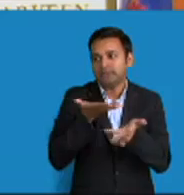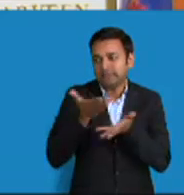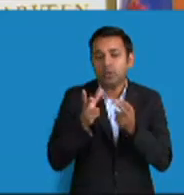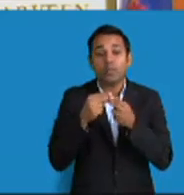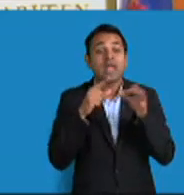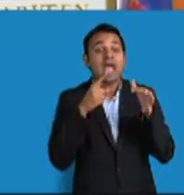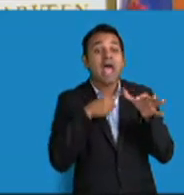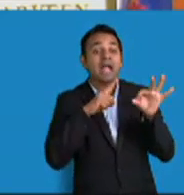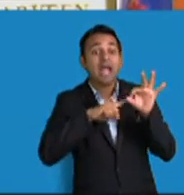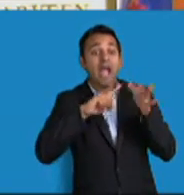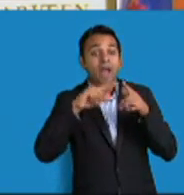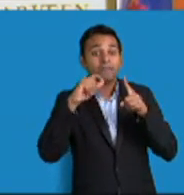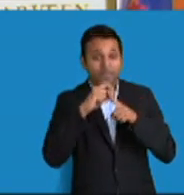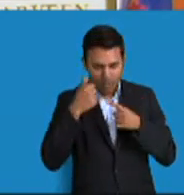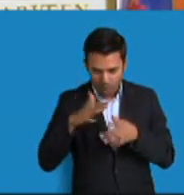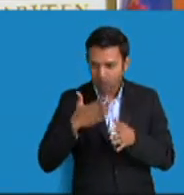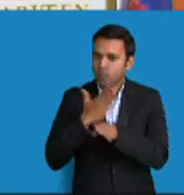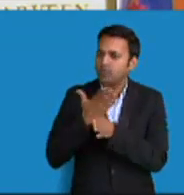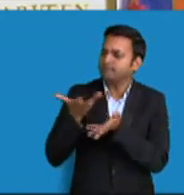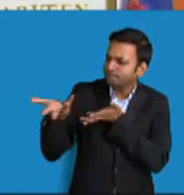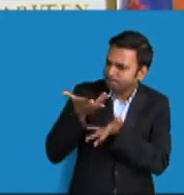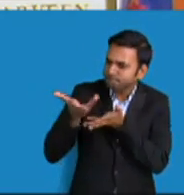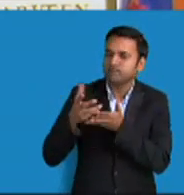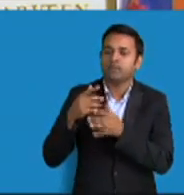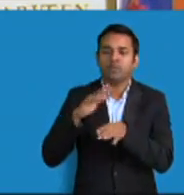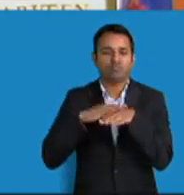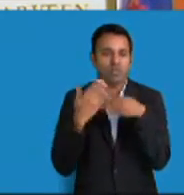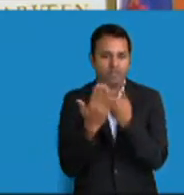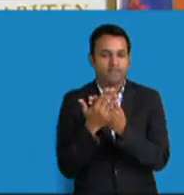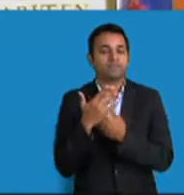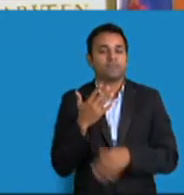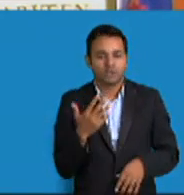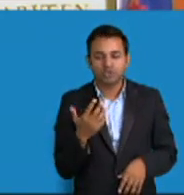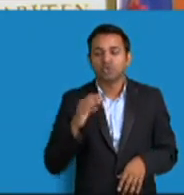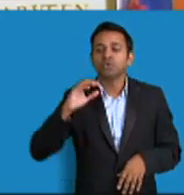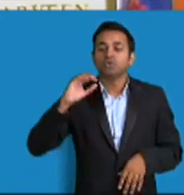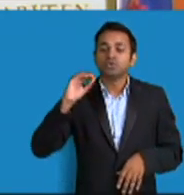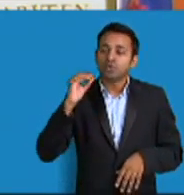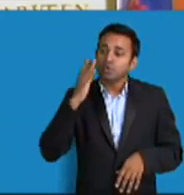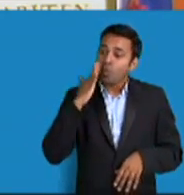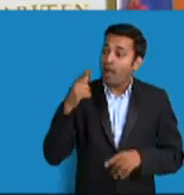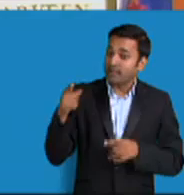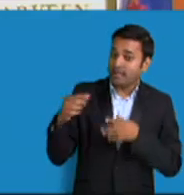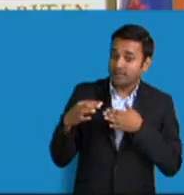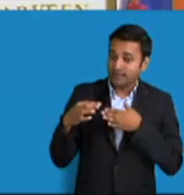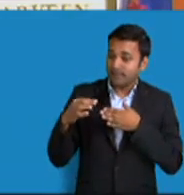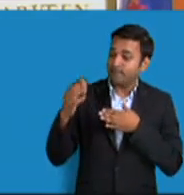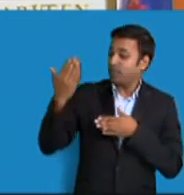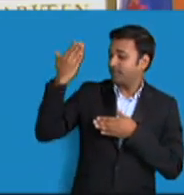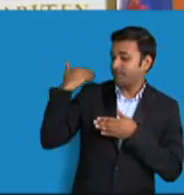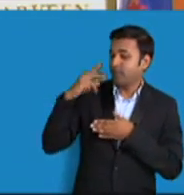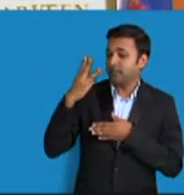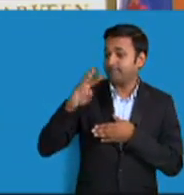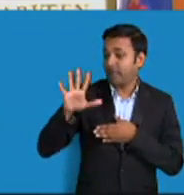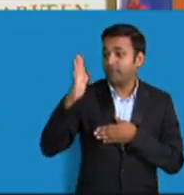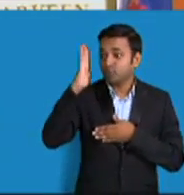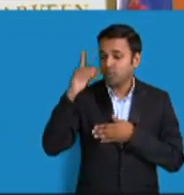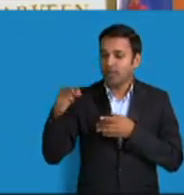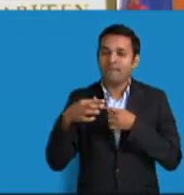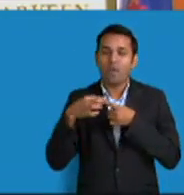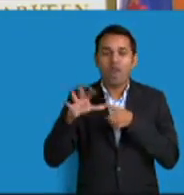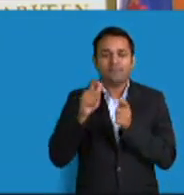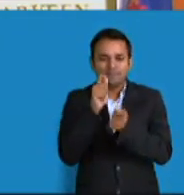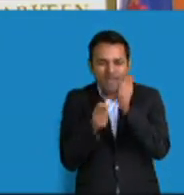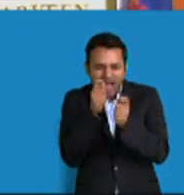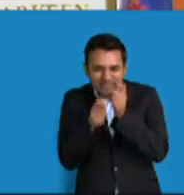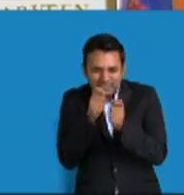specific strategy which was piloted in 35 schools, Madam Speaker, and then we compared the results in pilot school versus non-pilot school. We found that